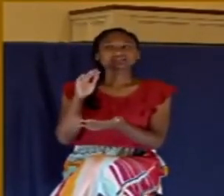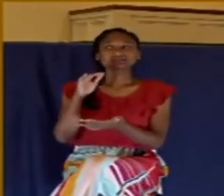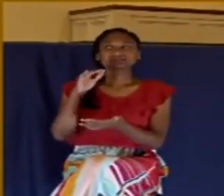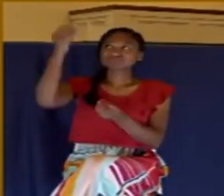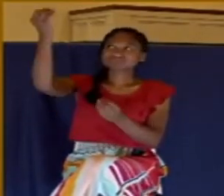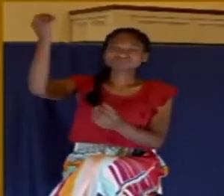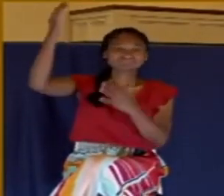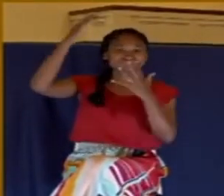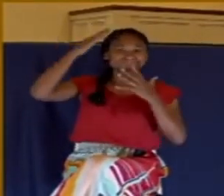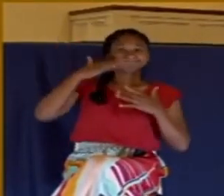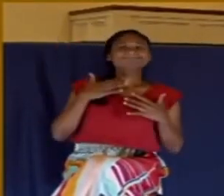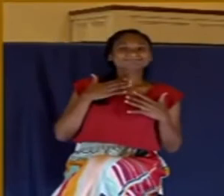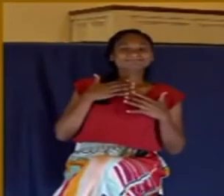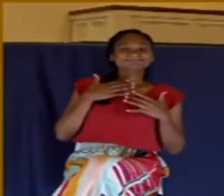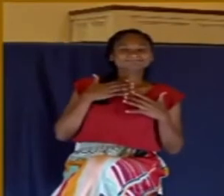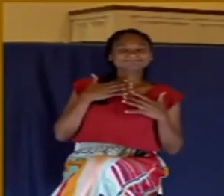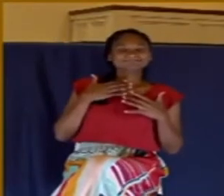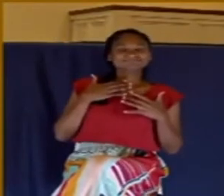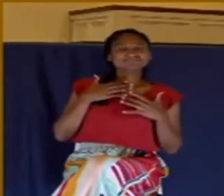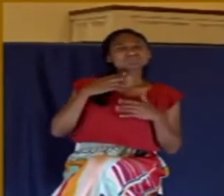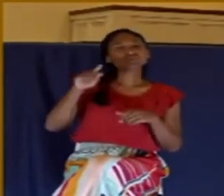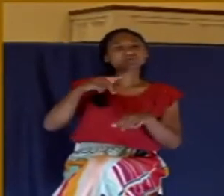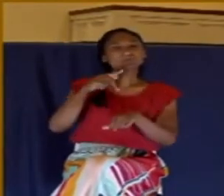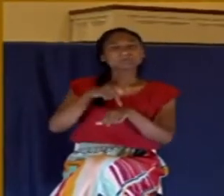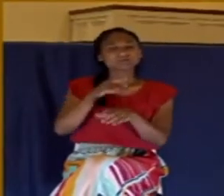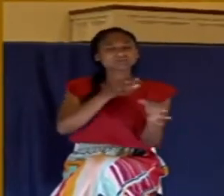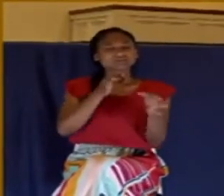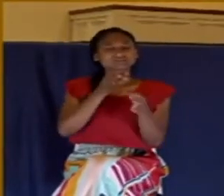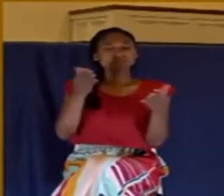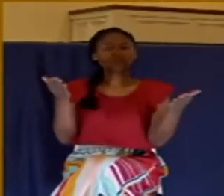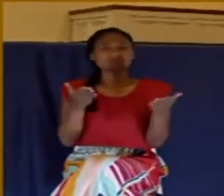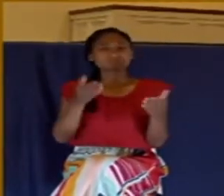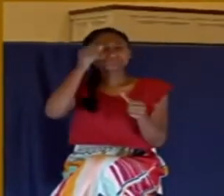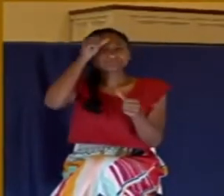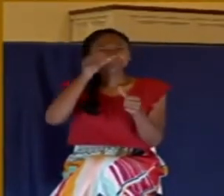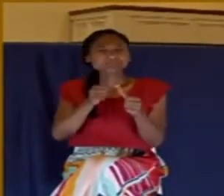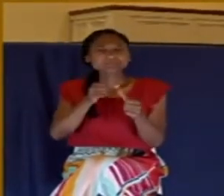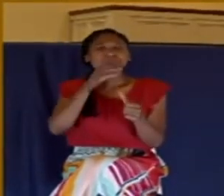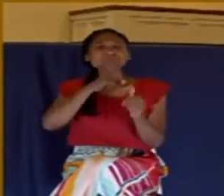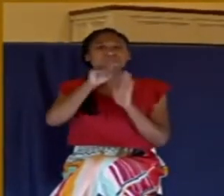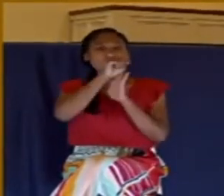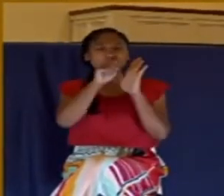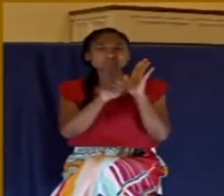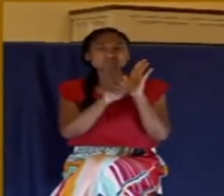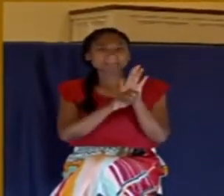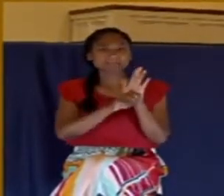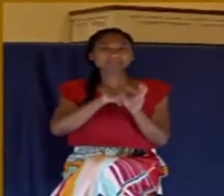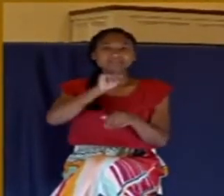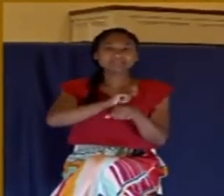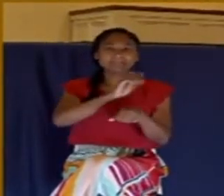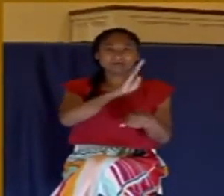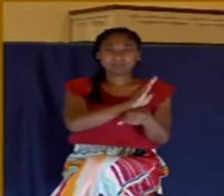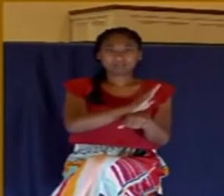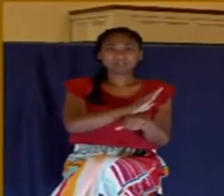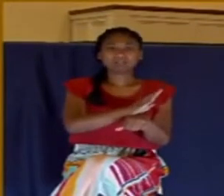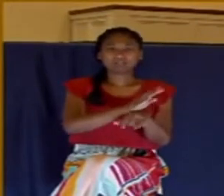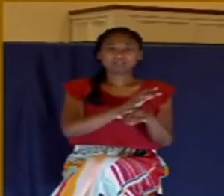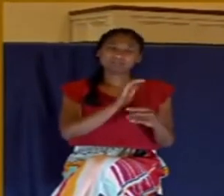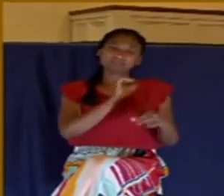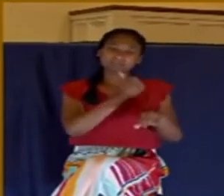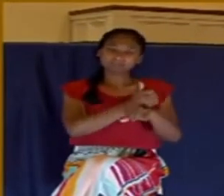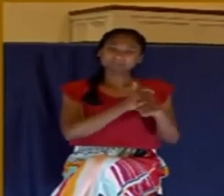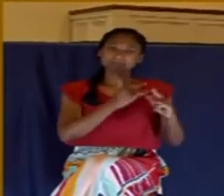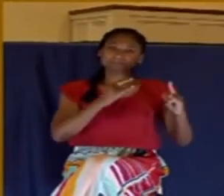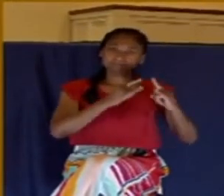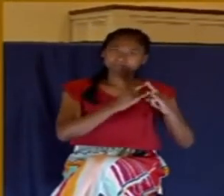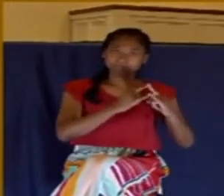you. You know what Peter's alluding to here? Remember in the Old Testament when the tabernacle, and they were wandering through the wilderness, and they would